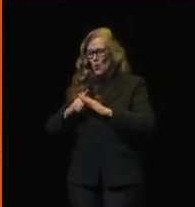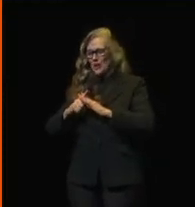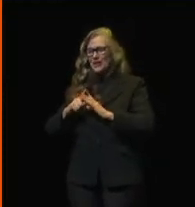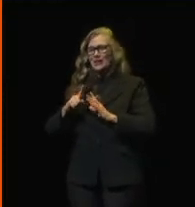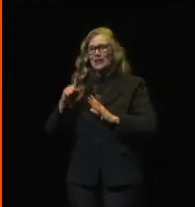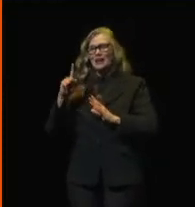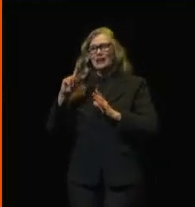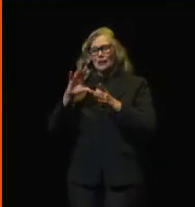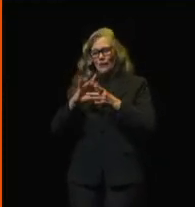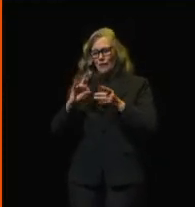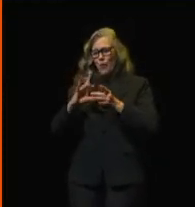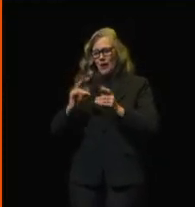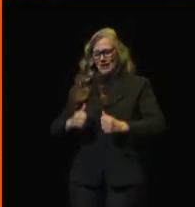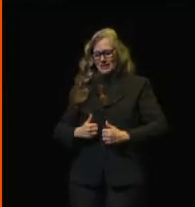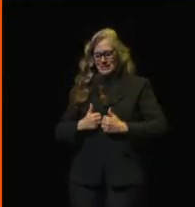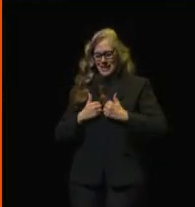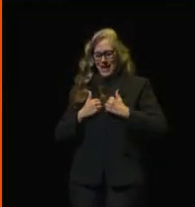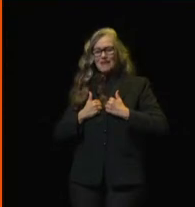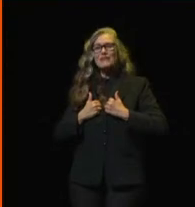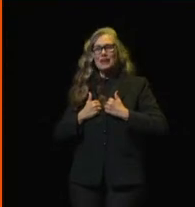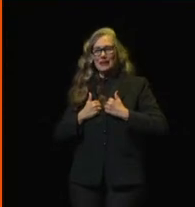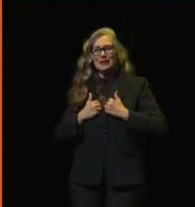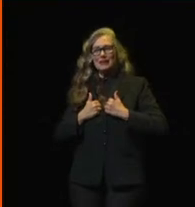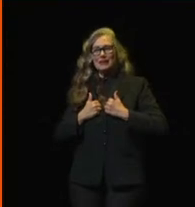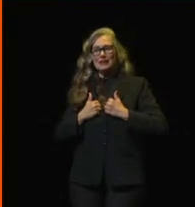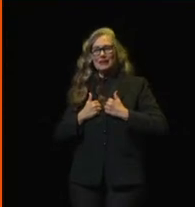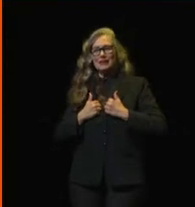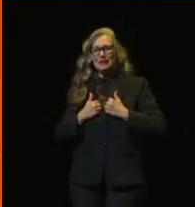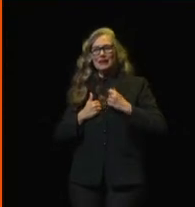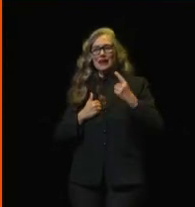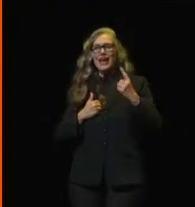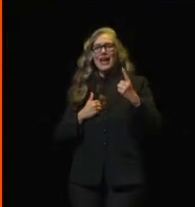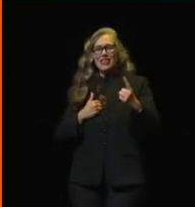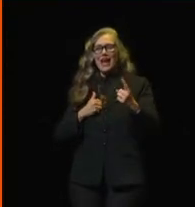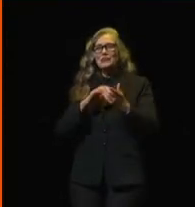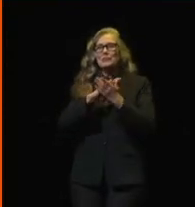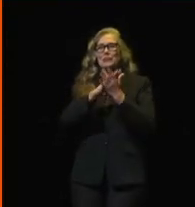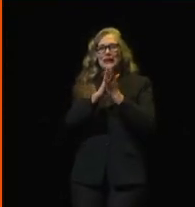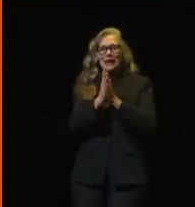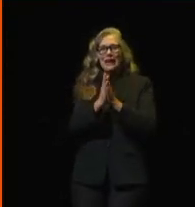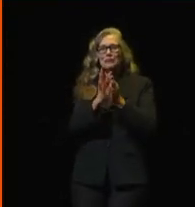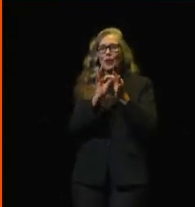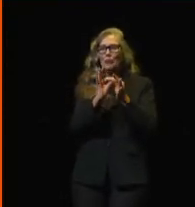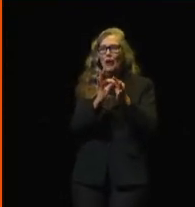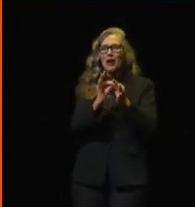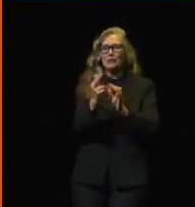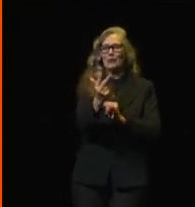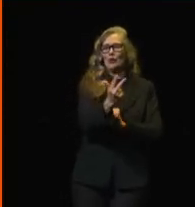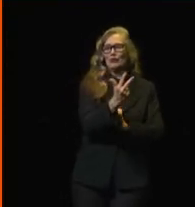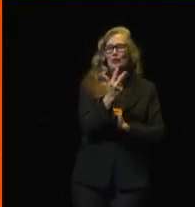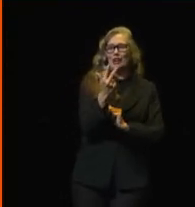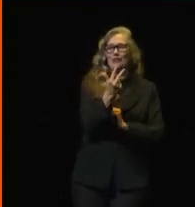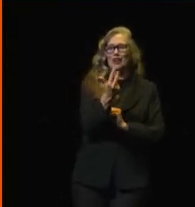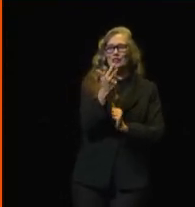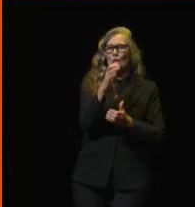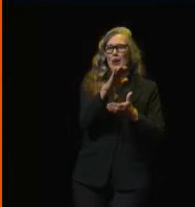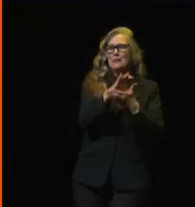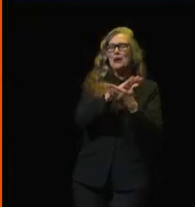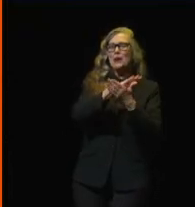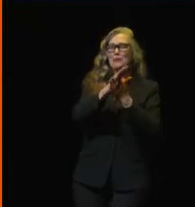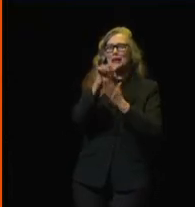lifelong bond between the three of us when she became his aunt. He also wrote that our